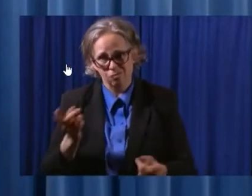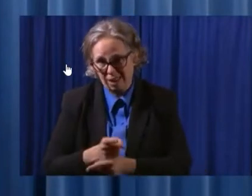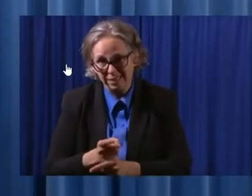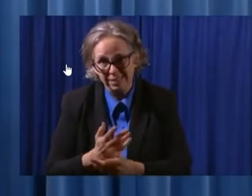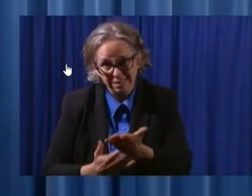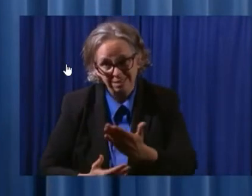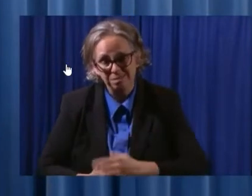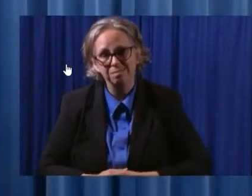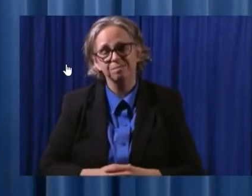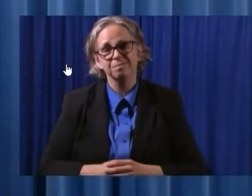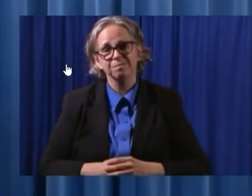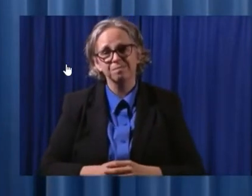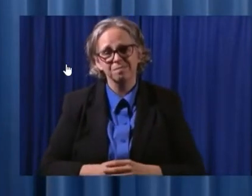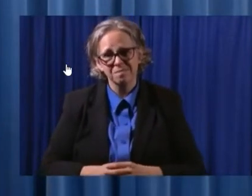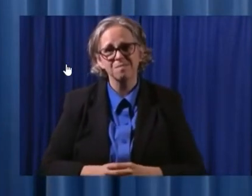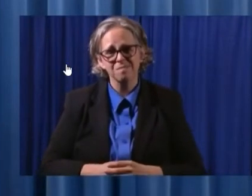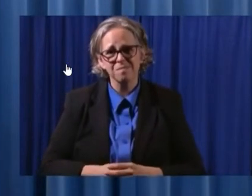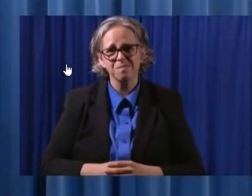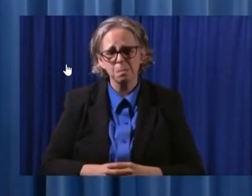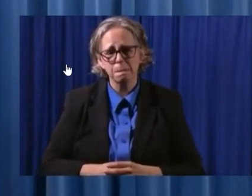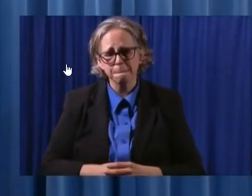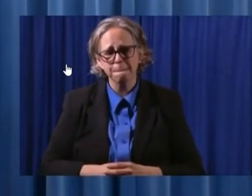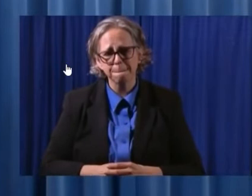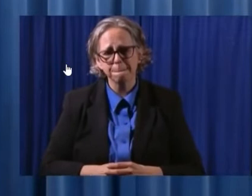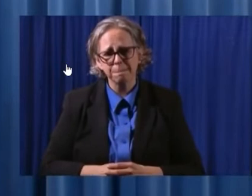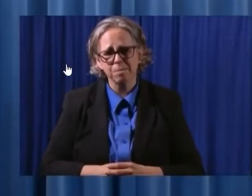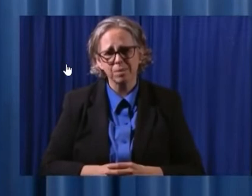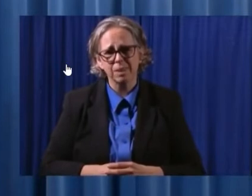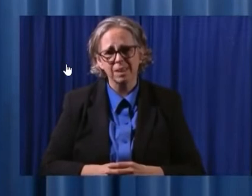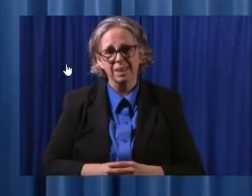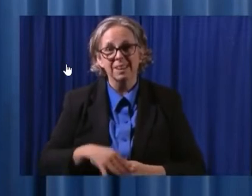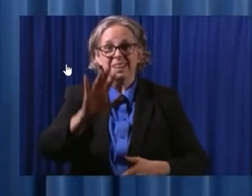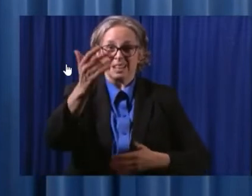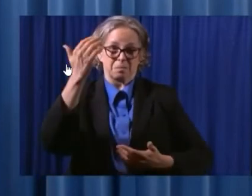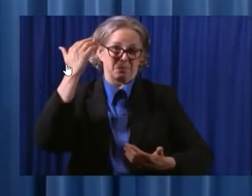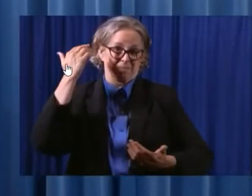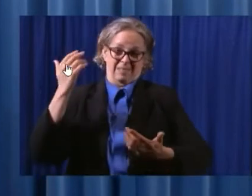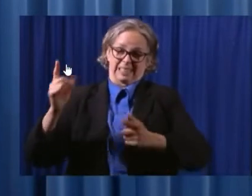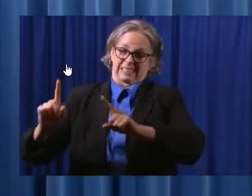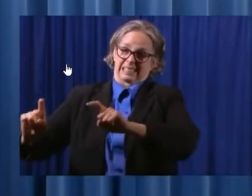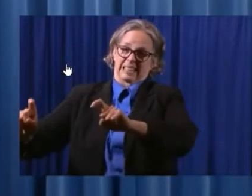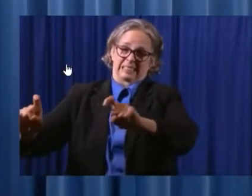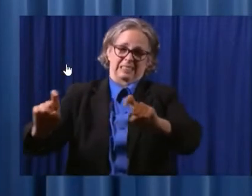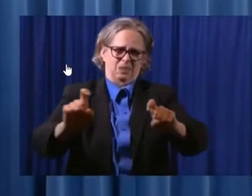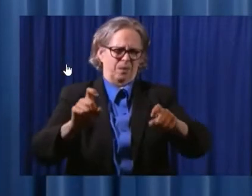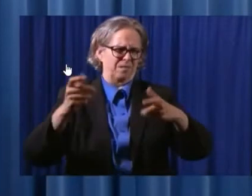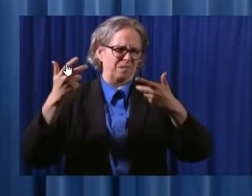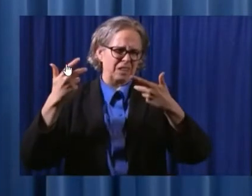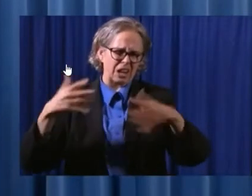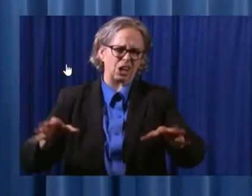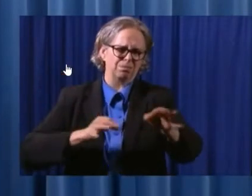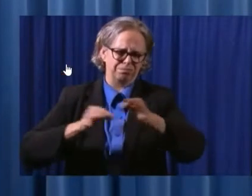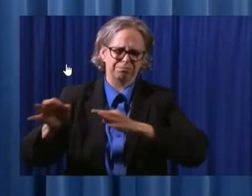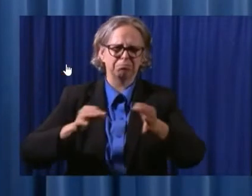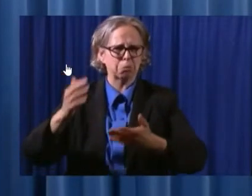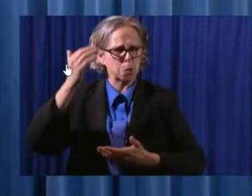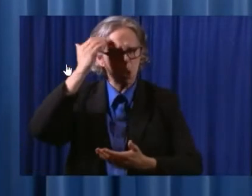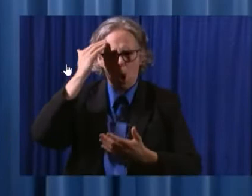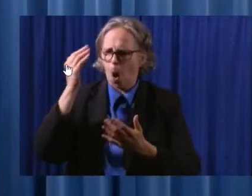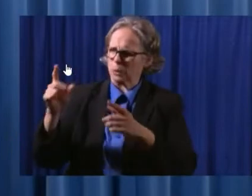I will talk, and have talked in the past, about the testing, which is a very essential part to this. Going